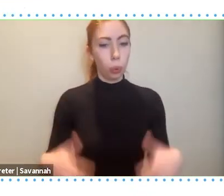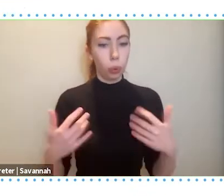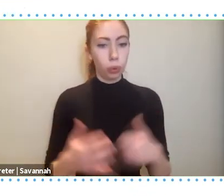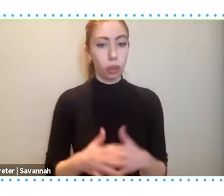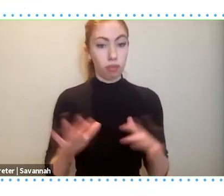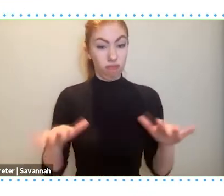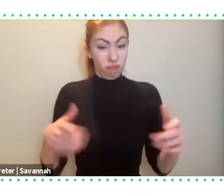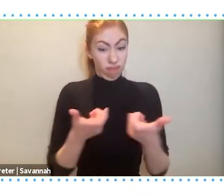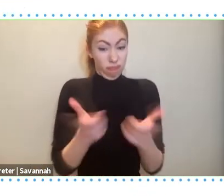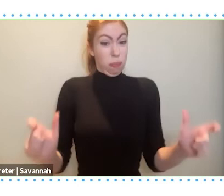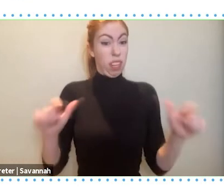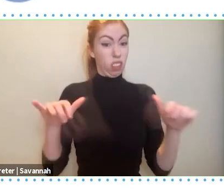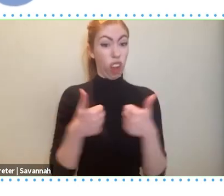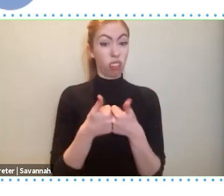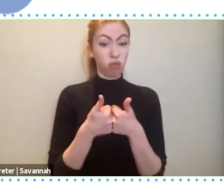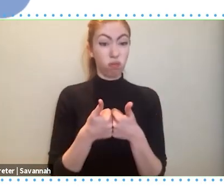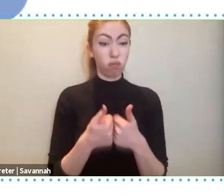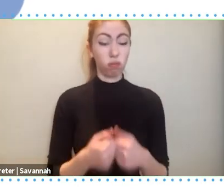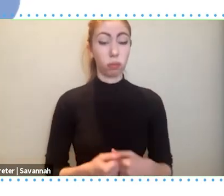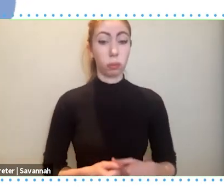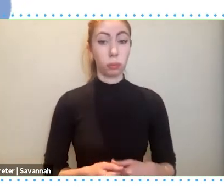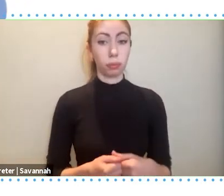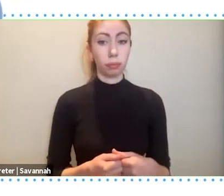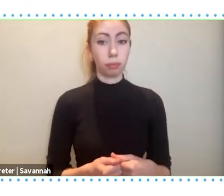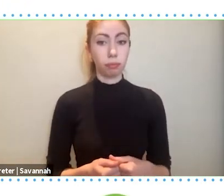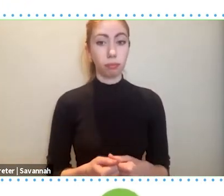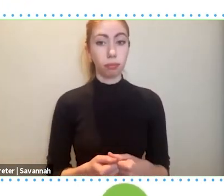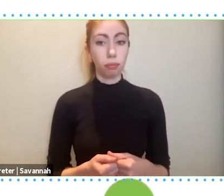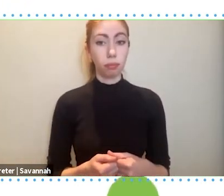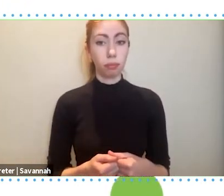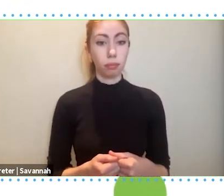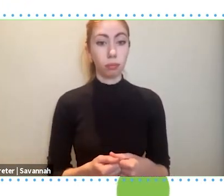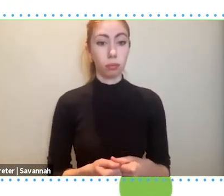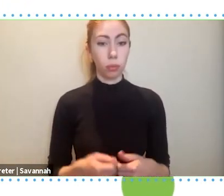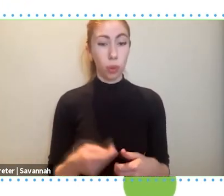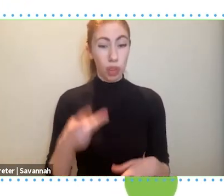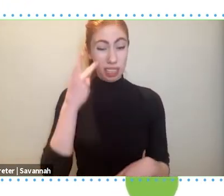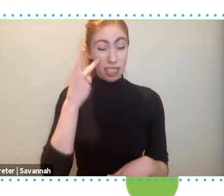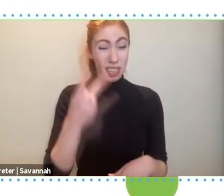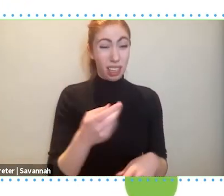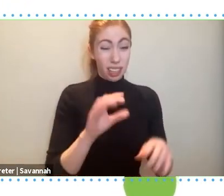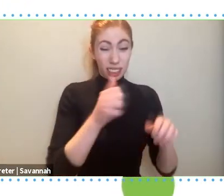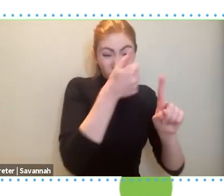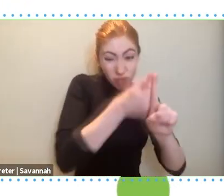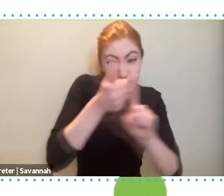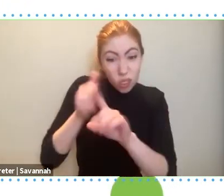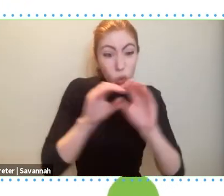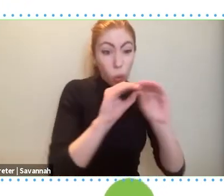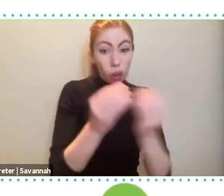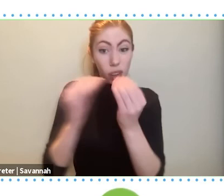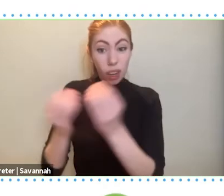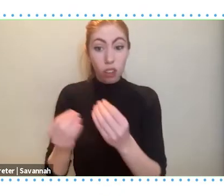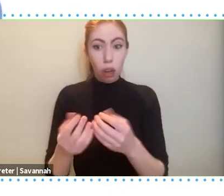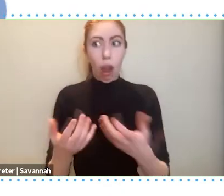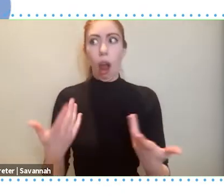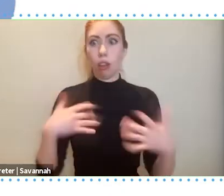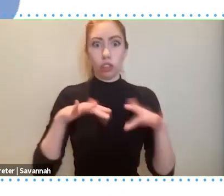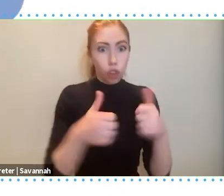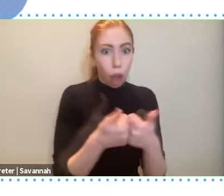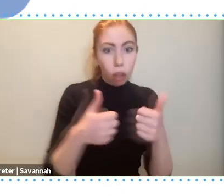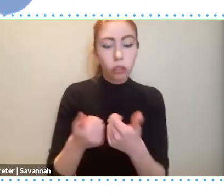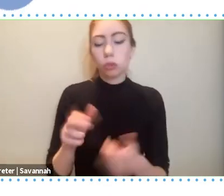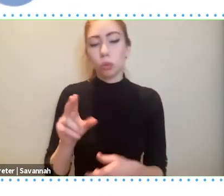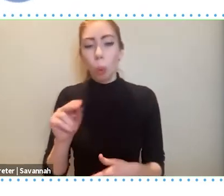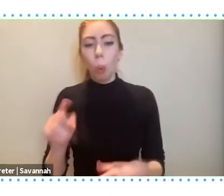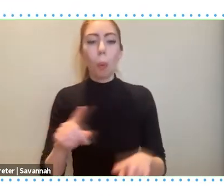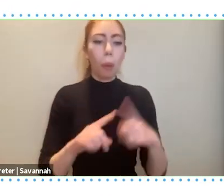and about governance itself. Not in all cases, but in many cases we heard that. There's a continued cycle of lack of diversity on boards. There can